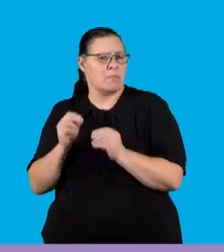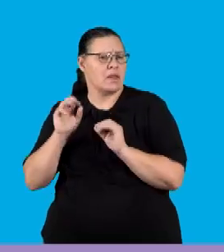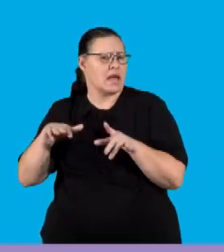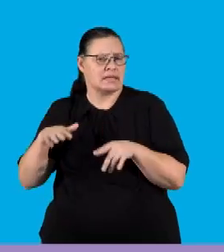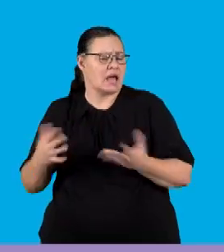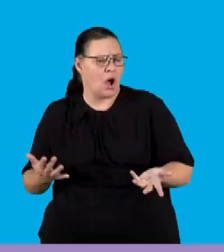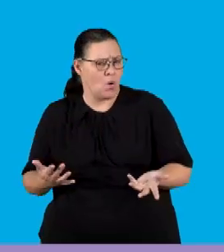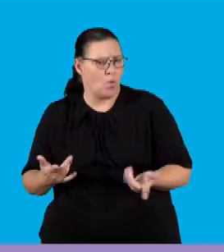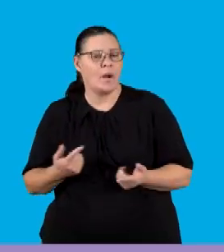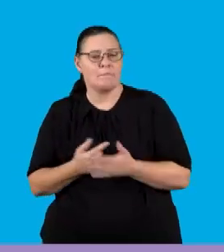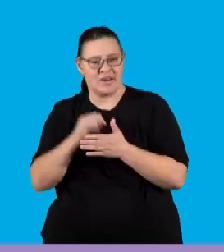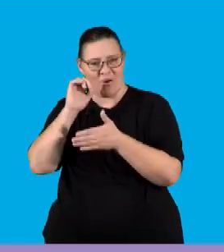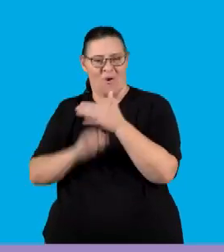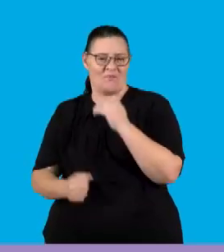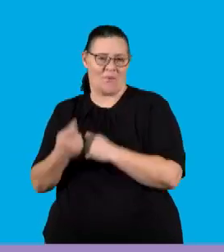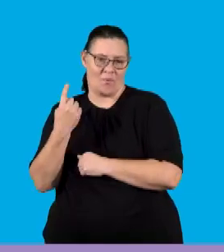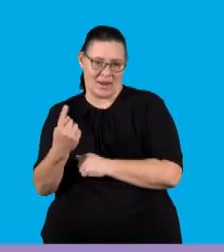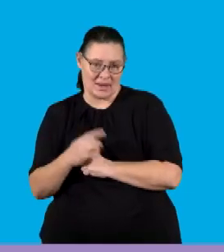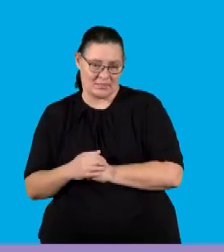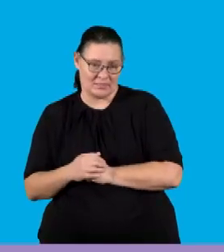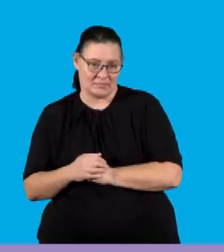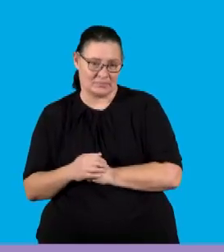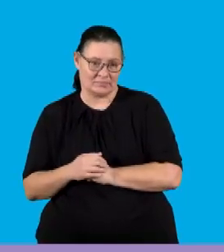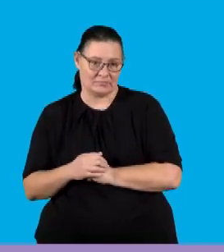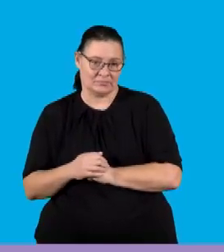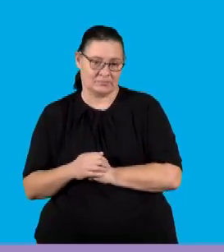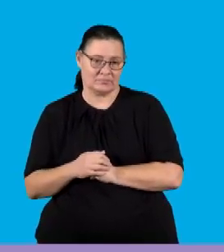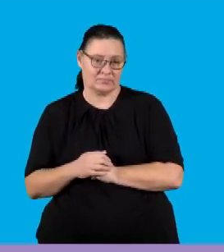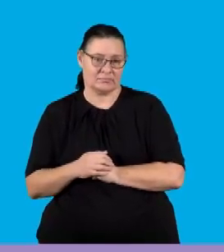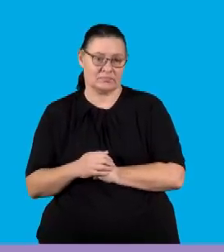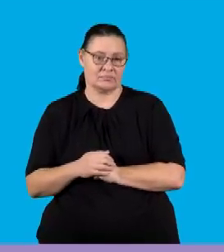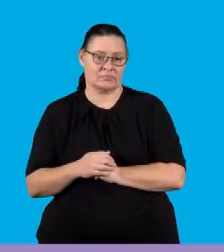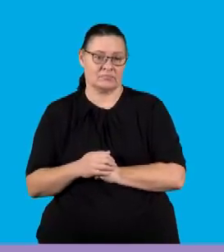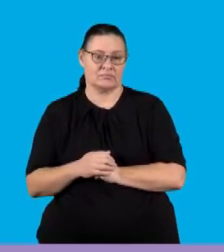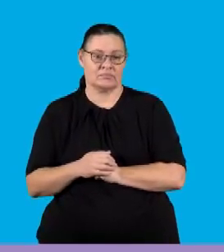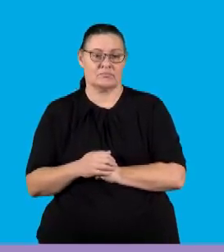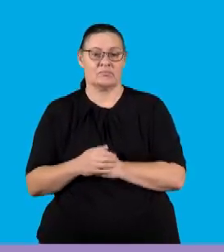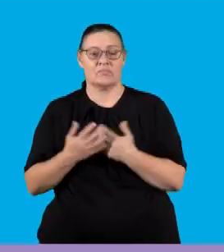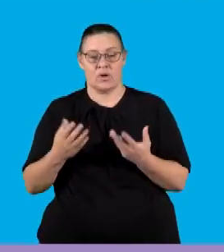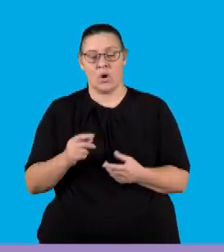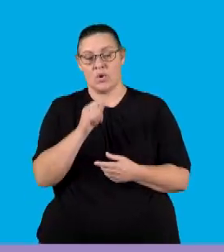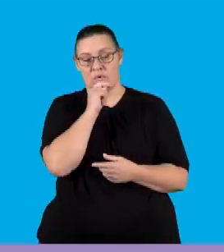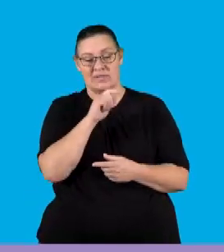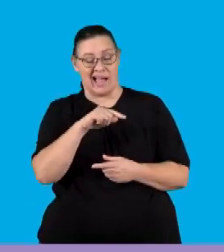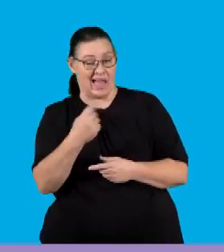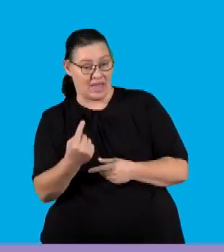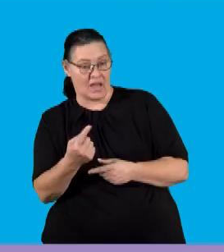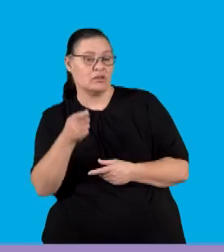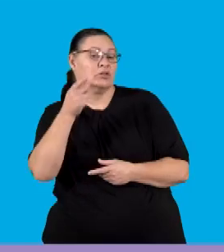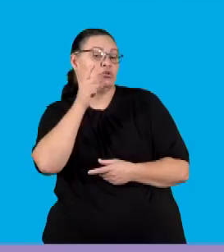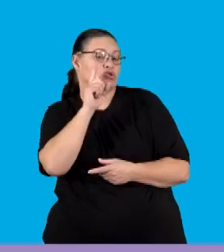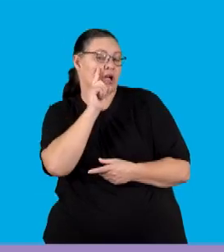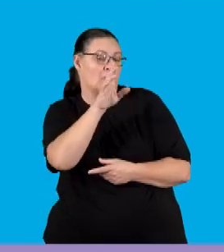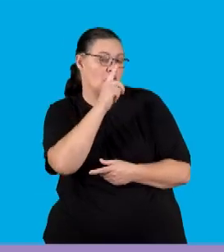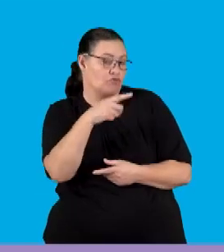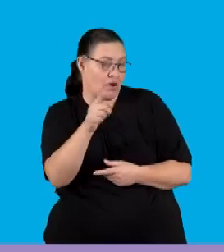19? Of course, we are going to subtract that 1. Now let's use another term to check if